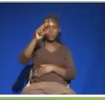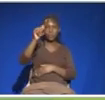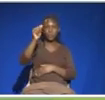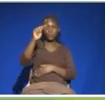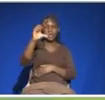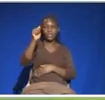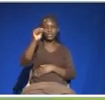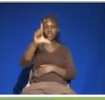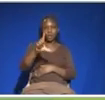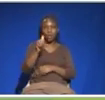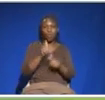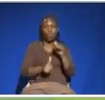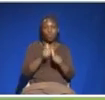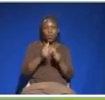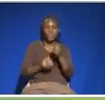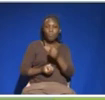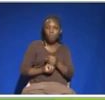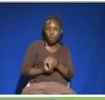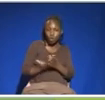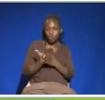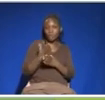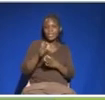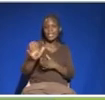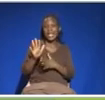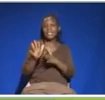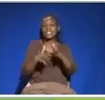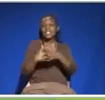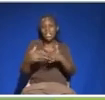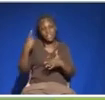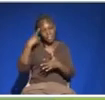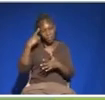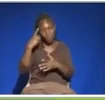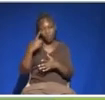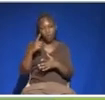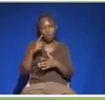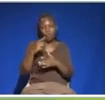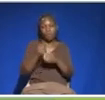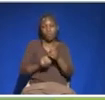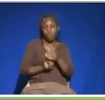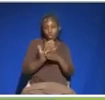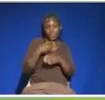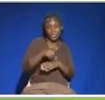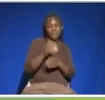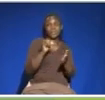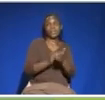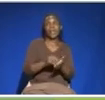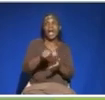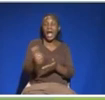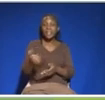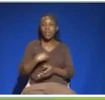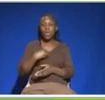produce the structures that are used in reproduction. The other one is the flower